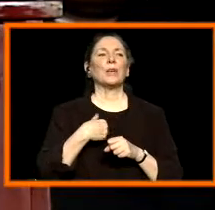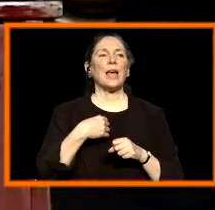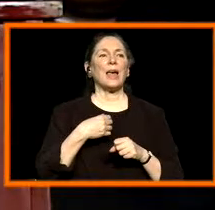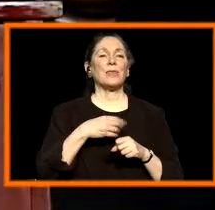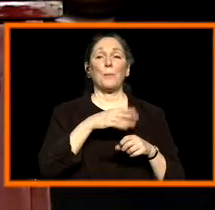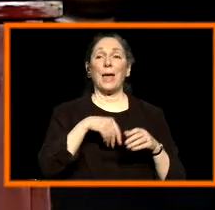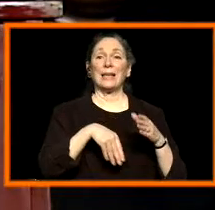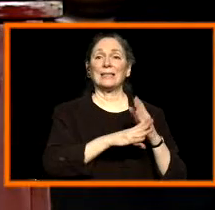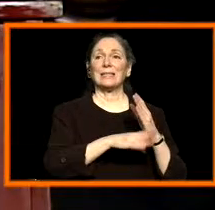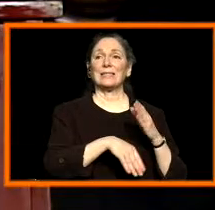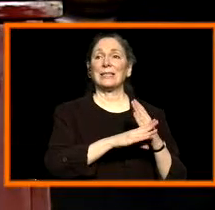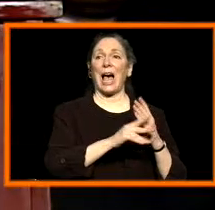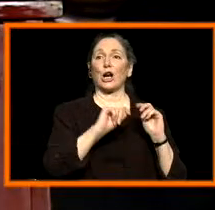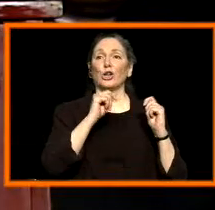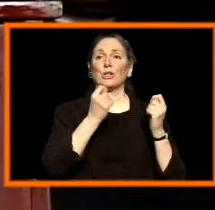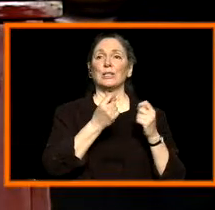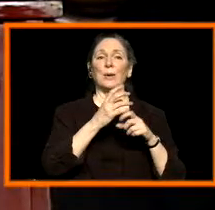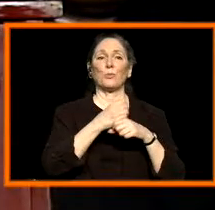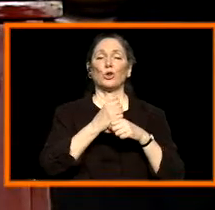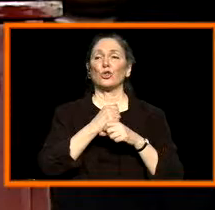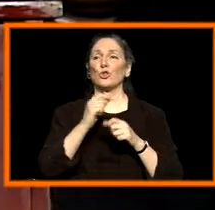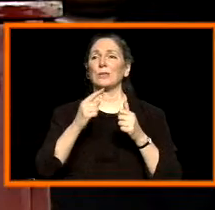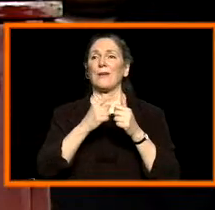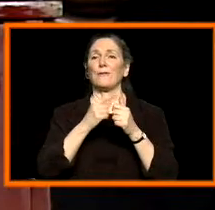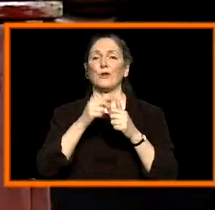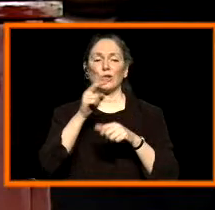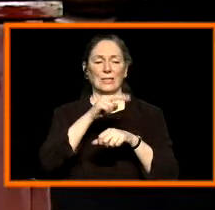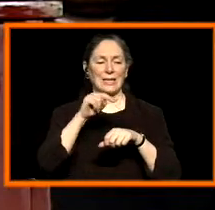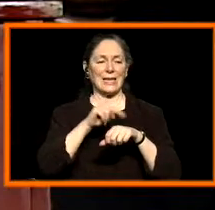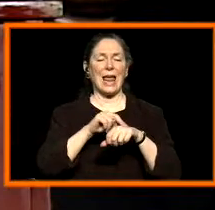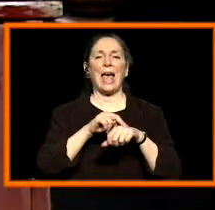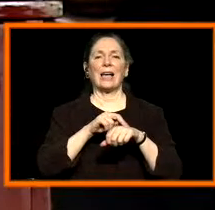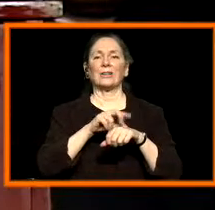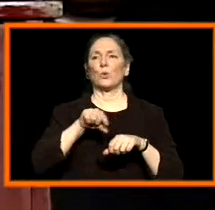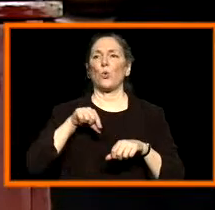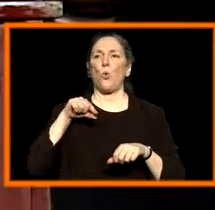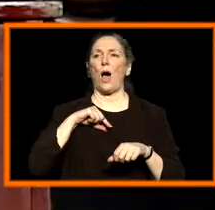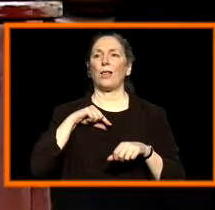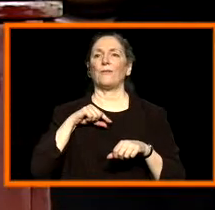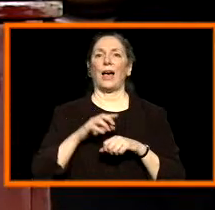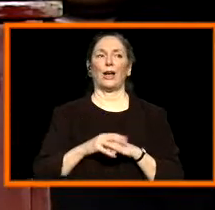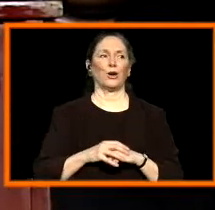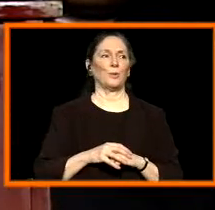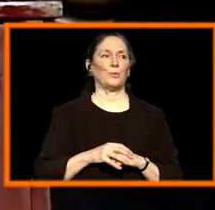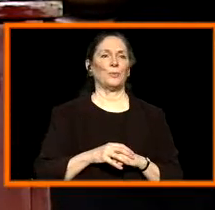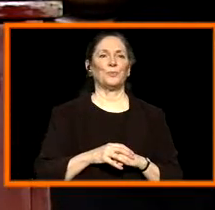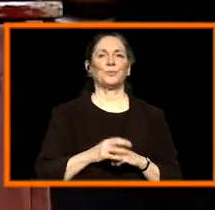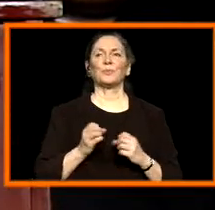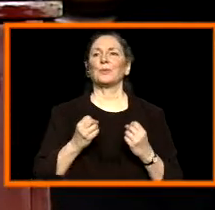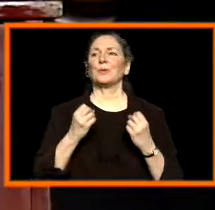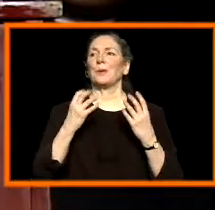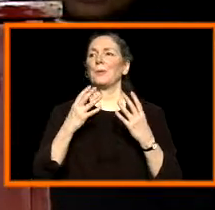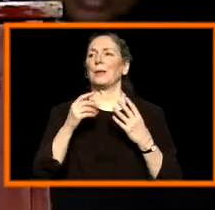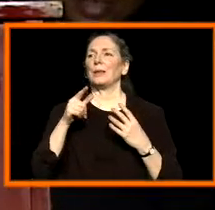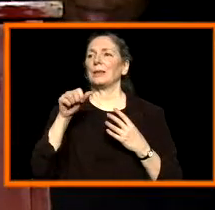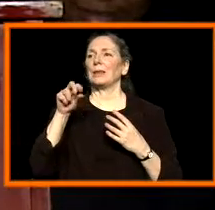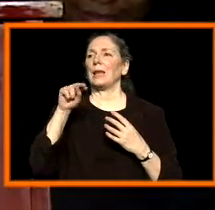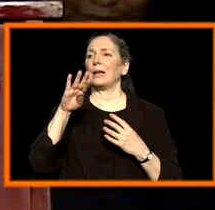soccer team produced its first national qualifier, Lenny